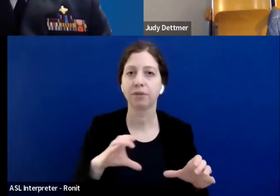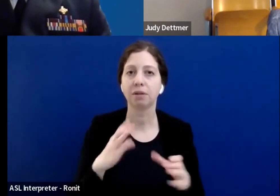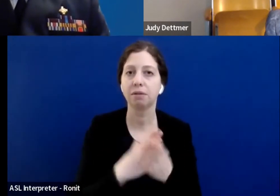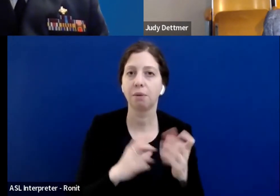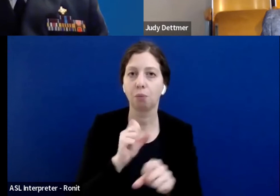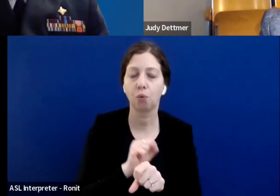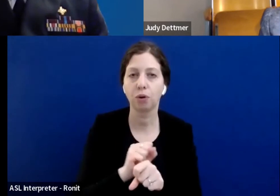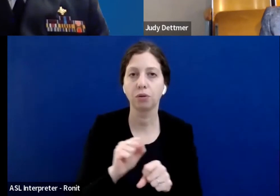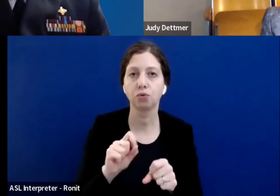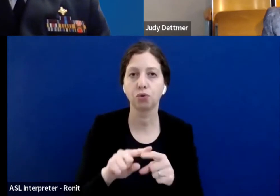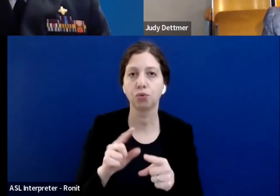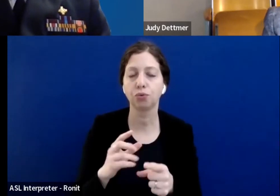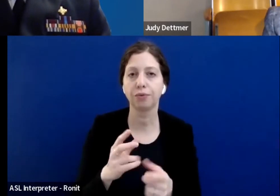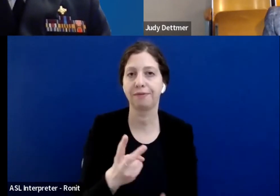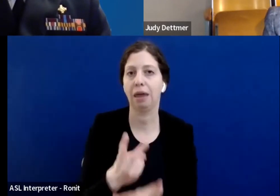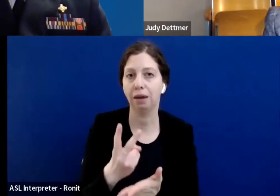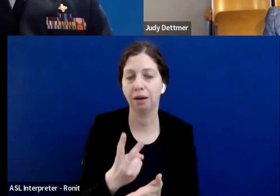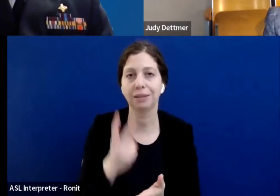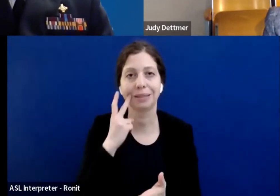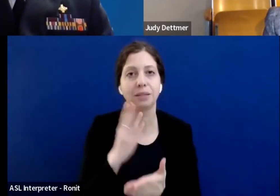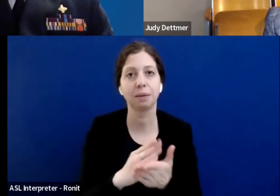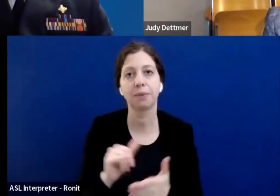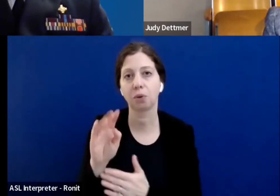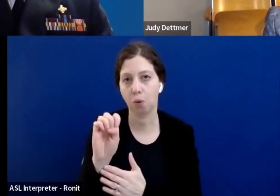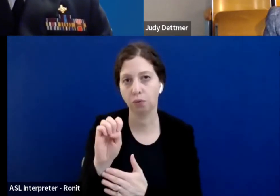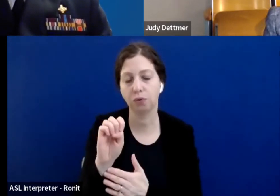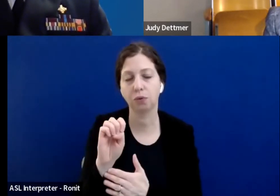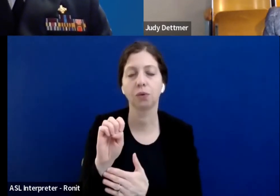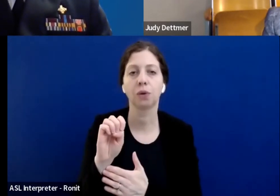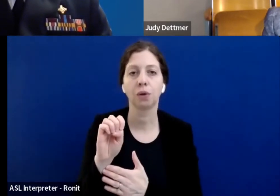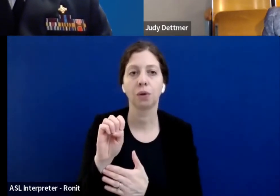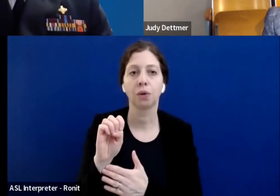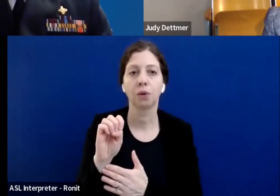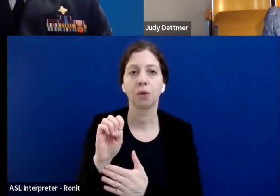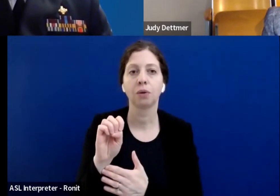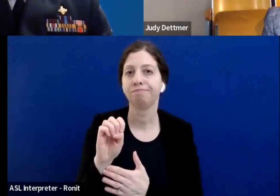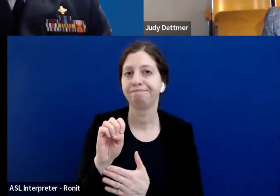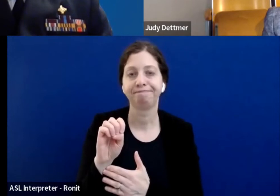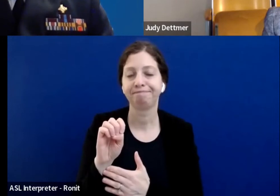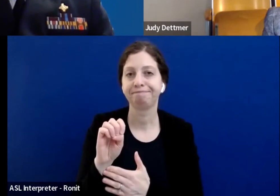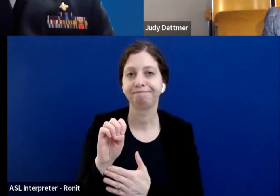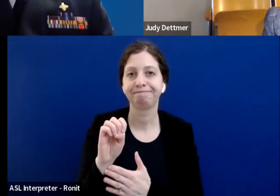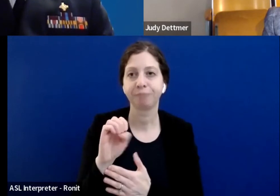to validate, to look at some of those codes, and have not,